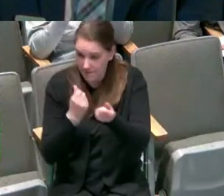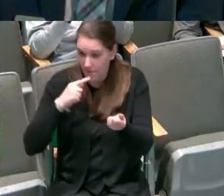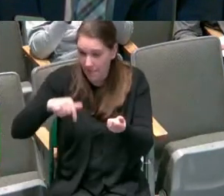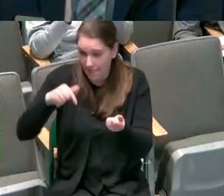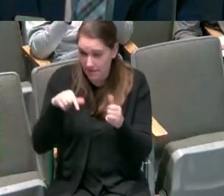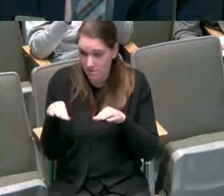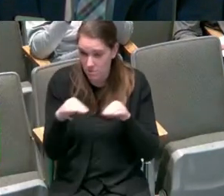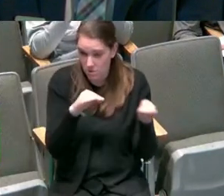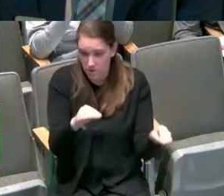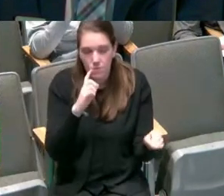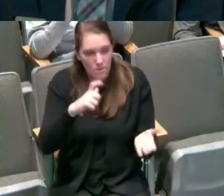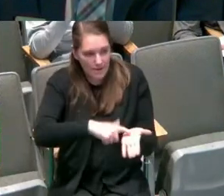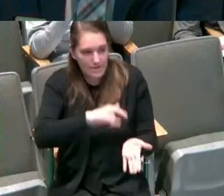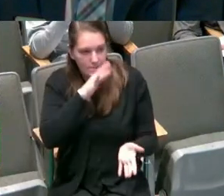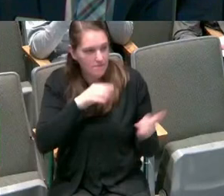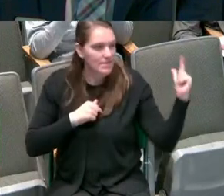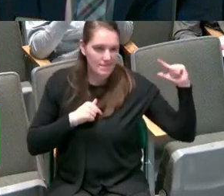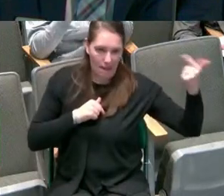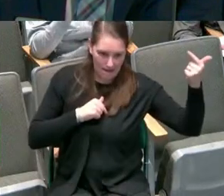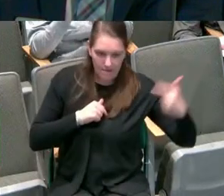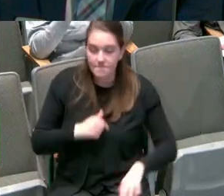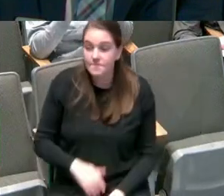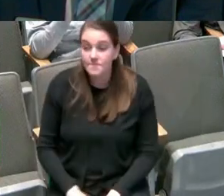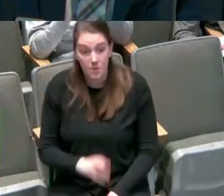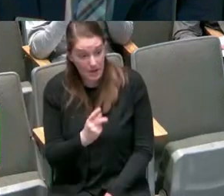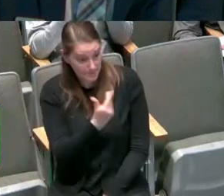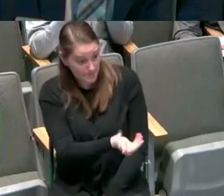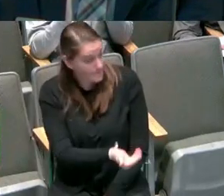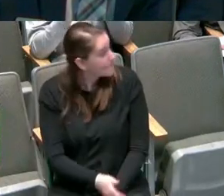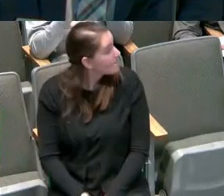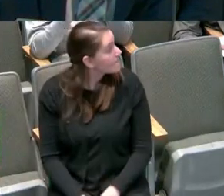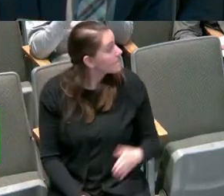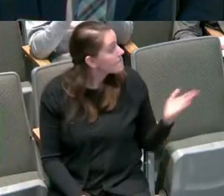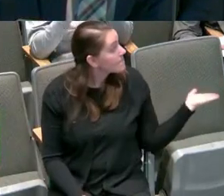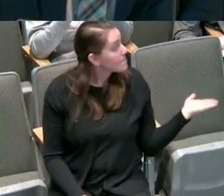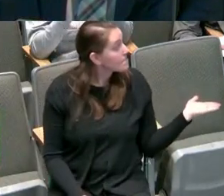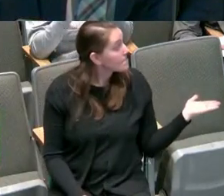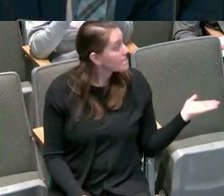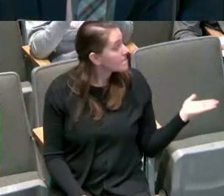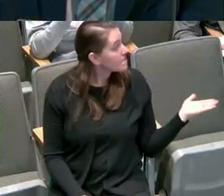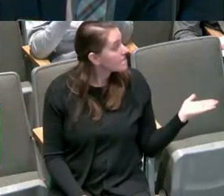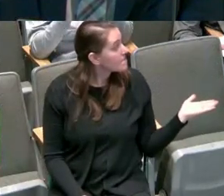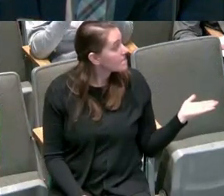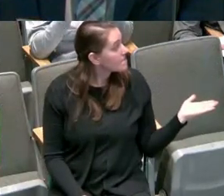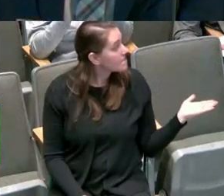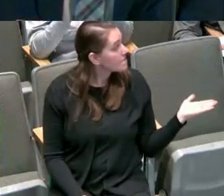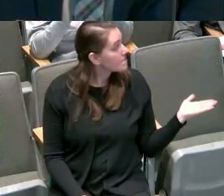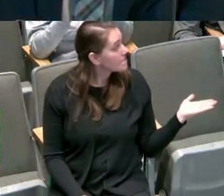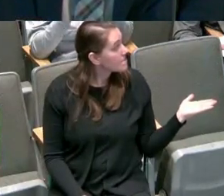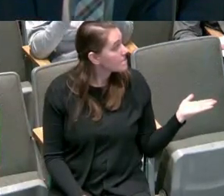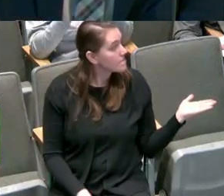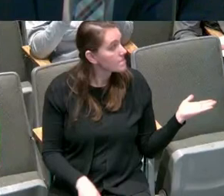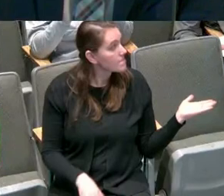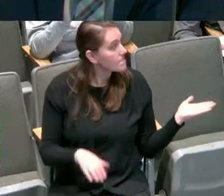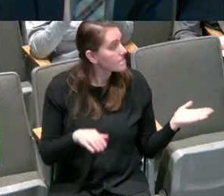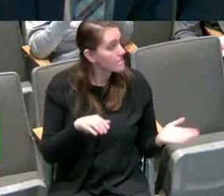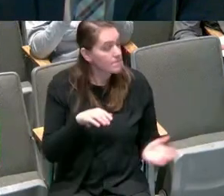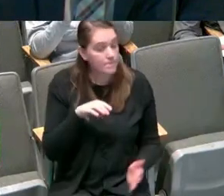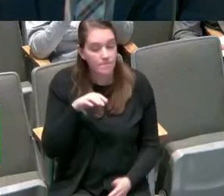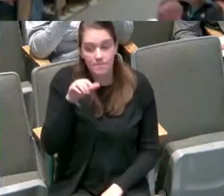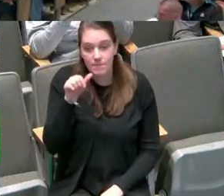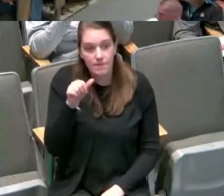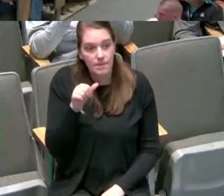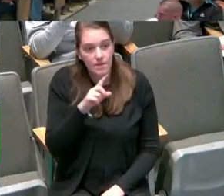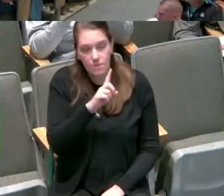speaker okay um yes and Mateen and matina 40 Eastview